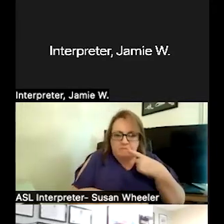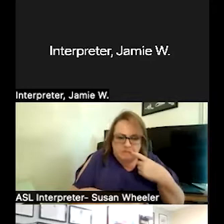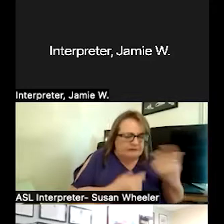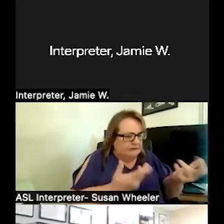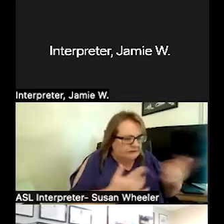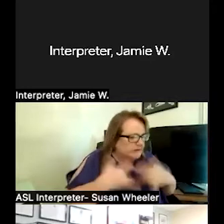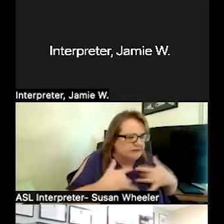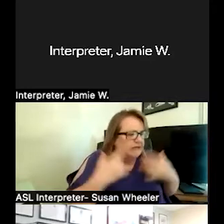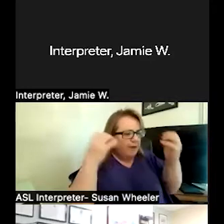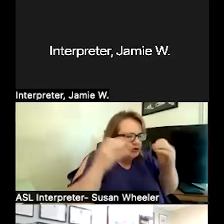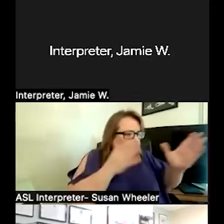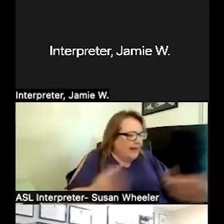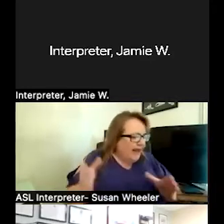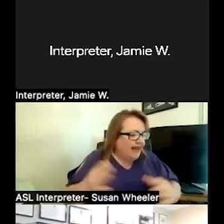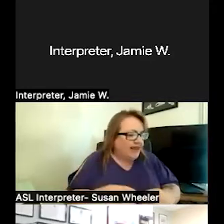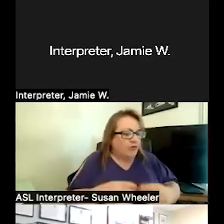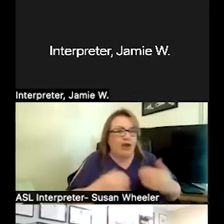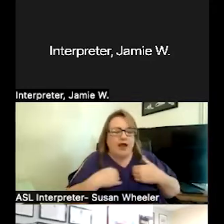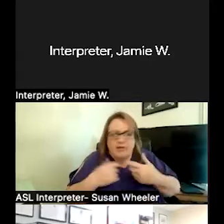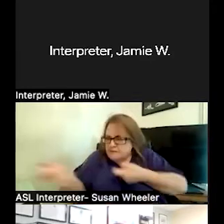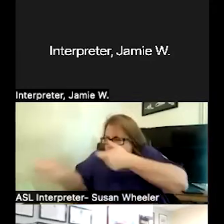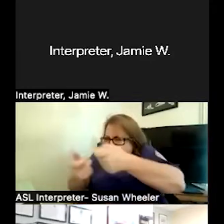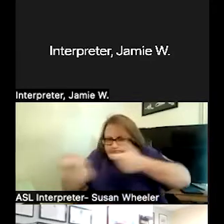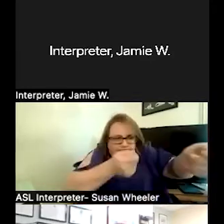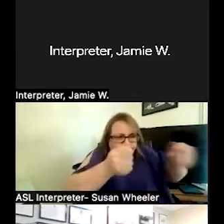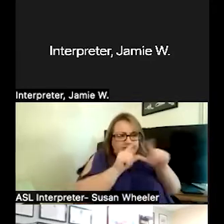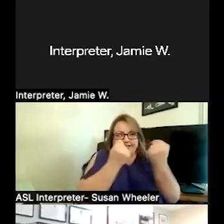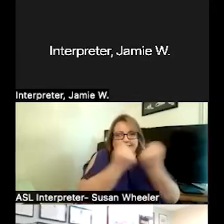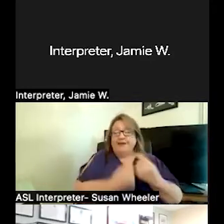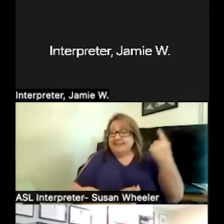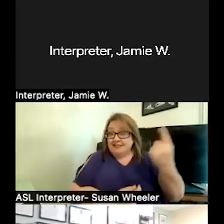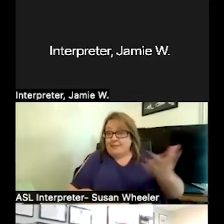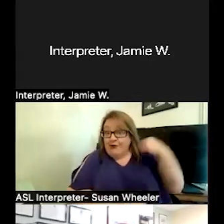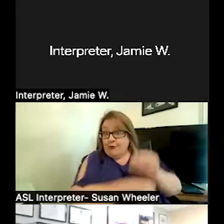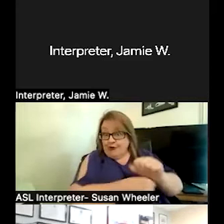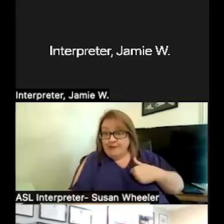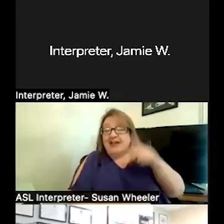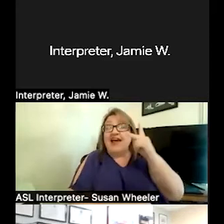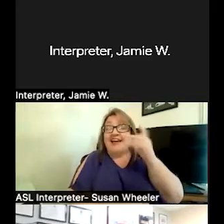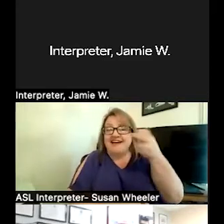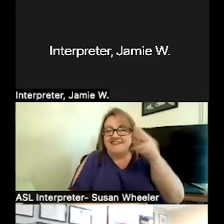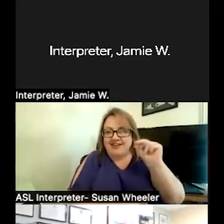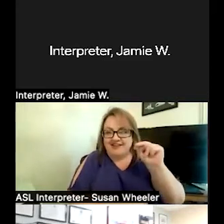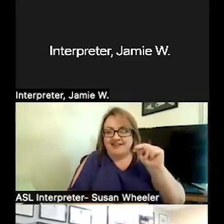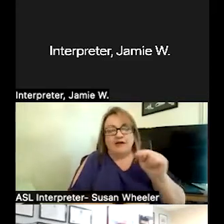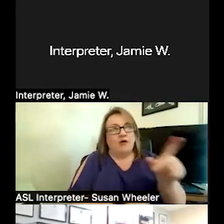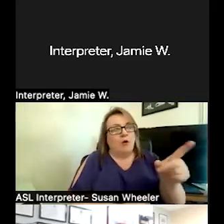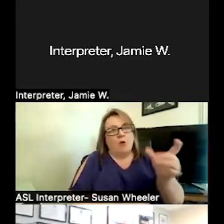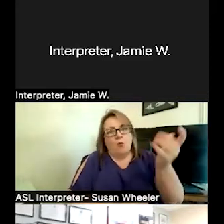got together a really great team. One of them was somebody who worked for me, Kevin, who's a brilliant